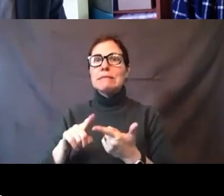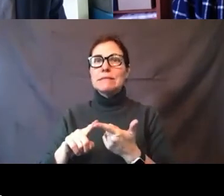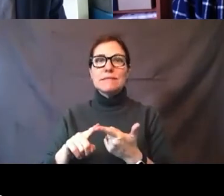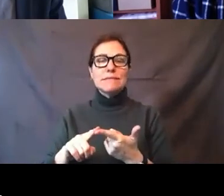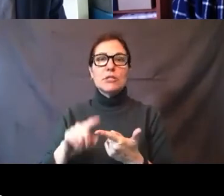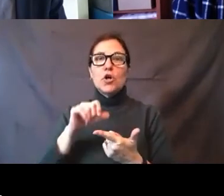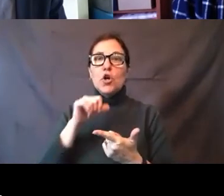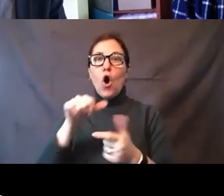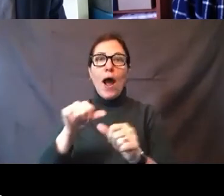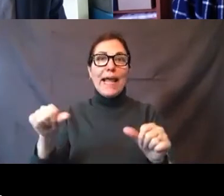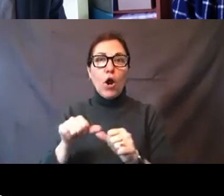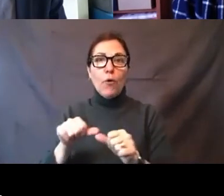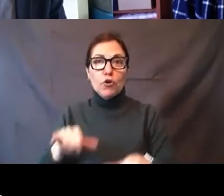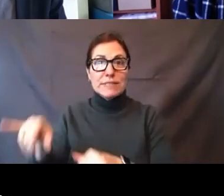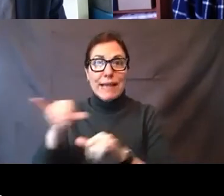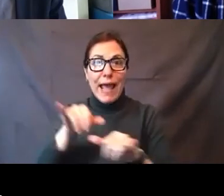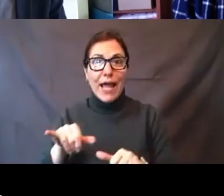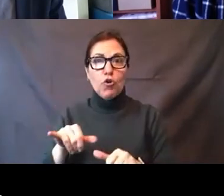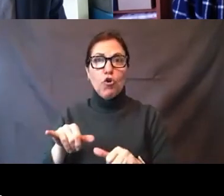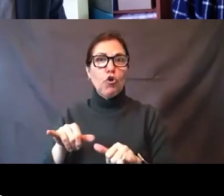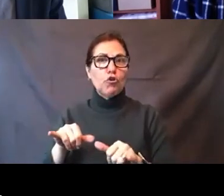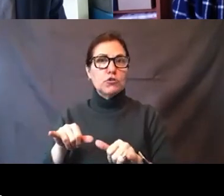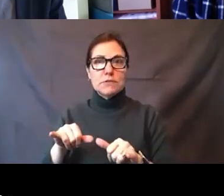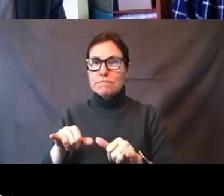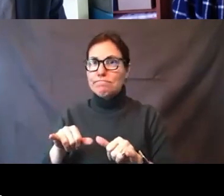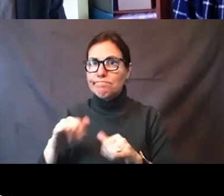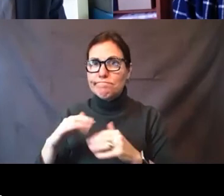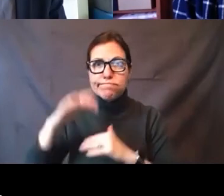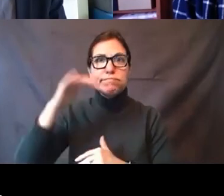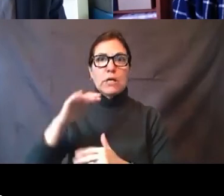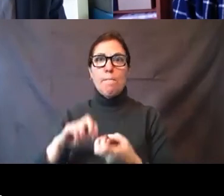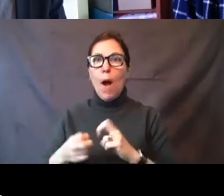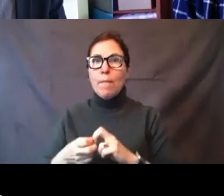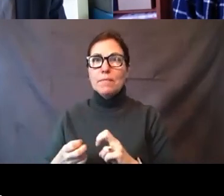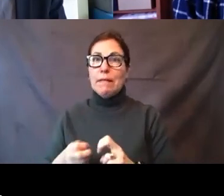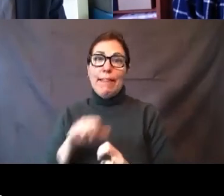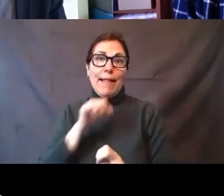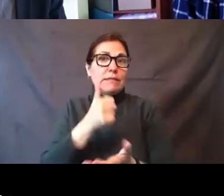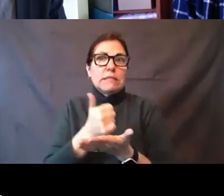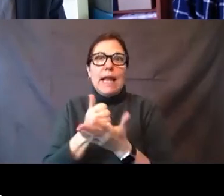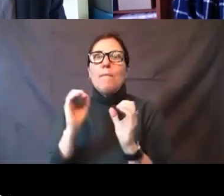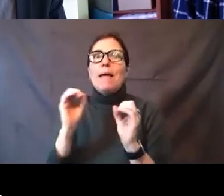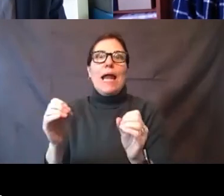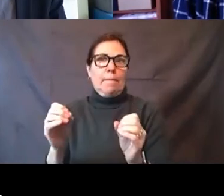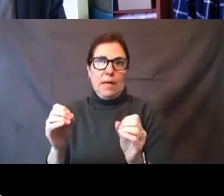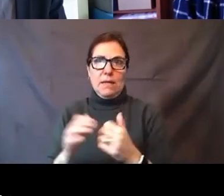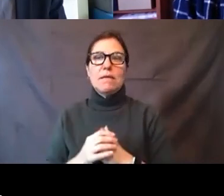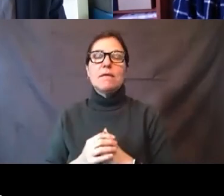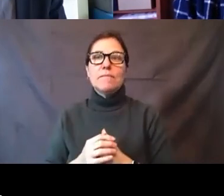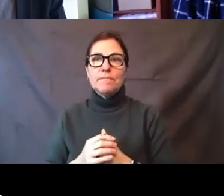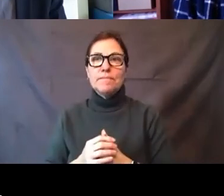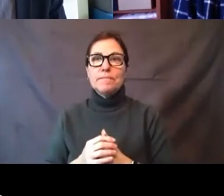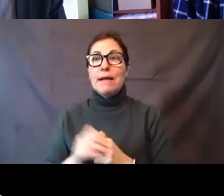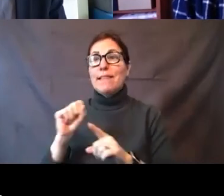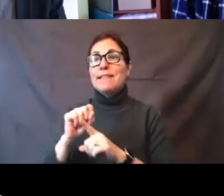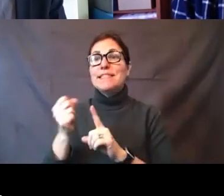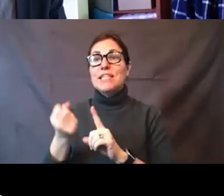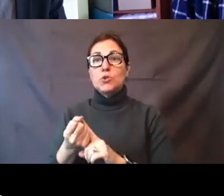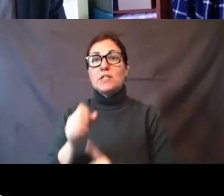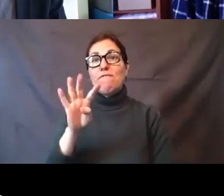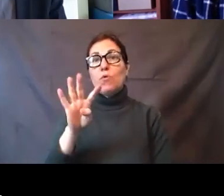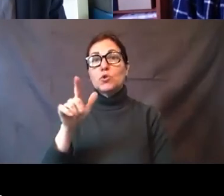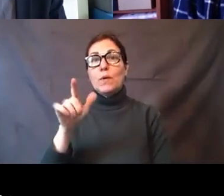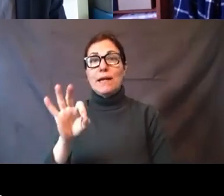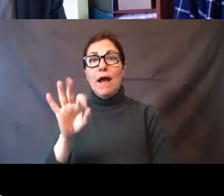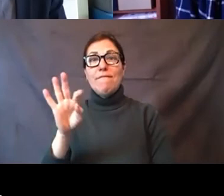standards, and all of the above, which doesn't help anybody at all. The situation at 429 Forbes has